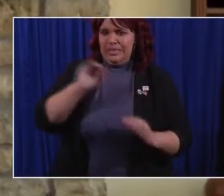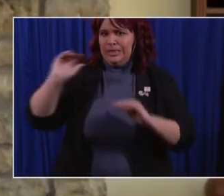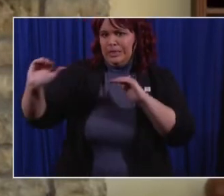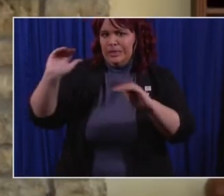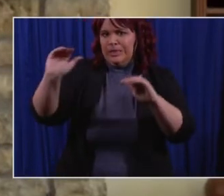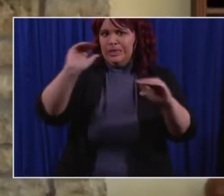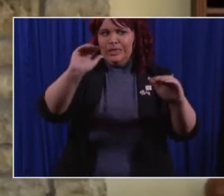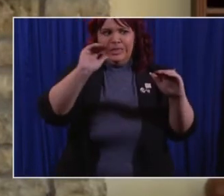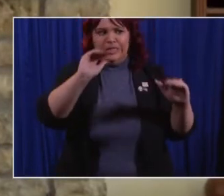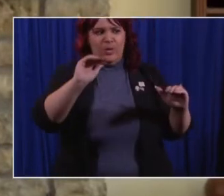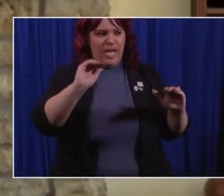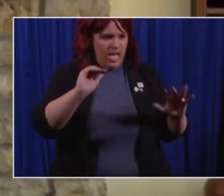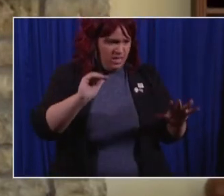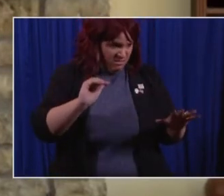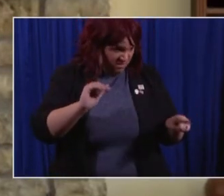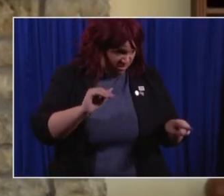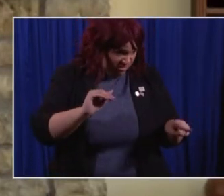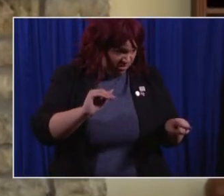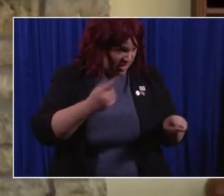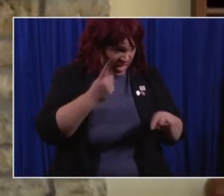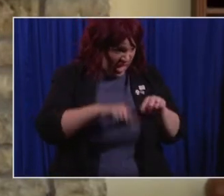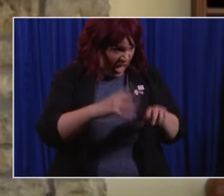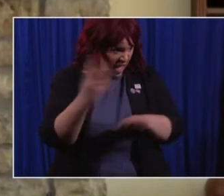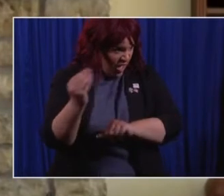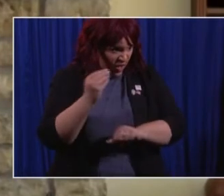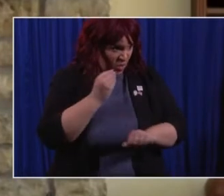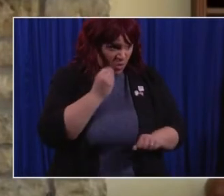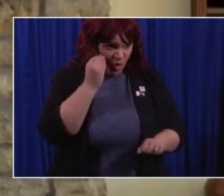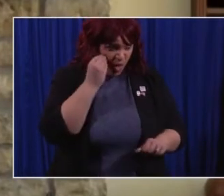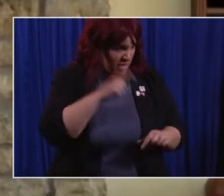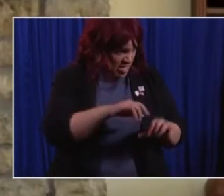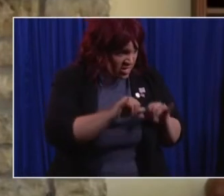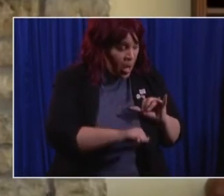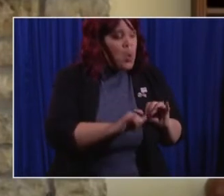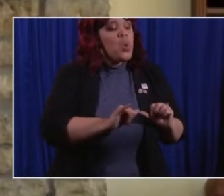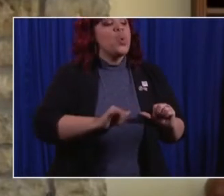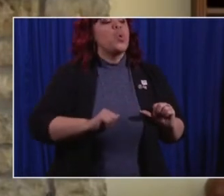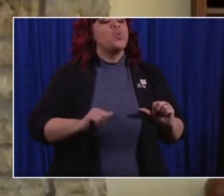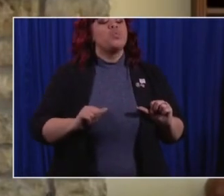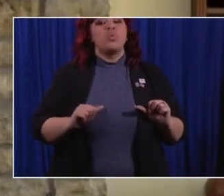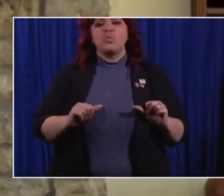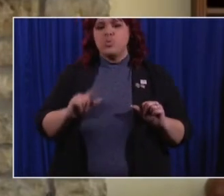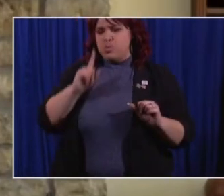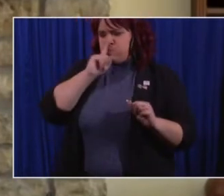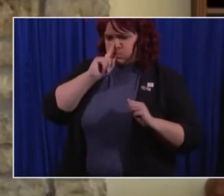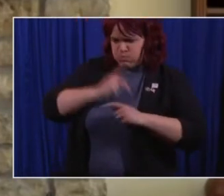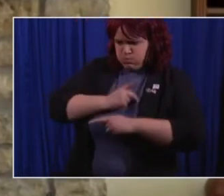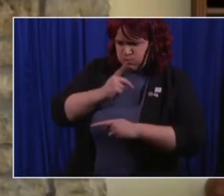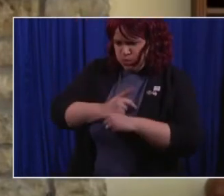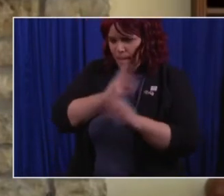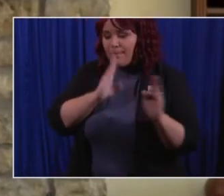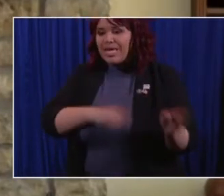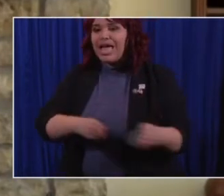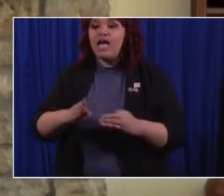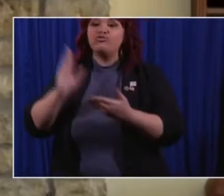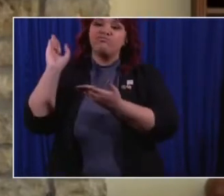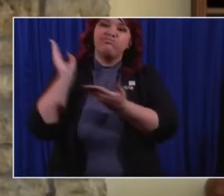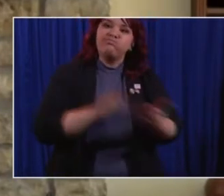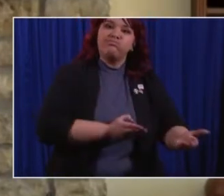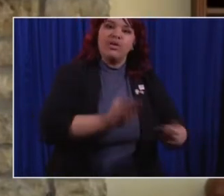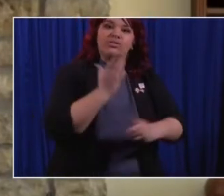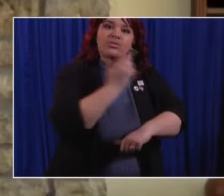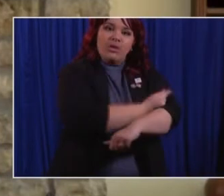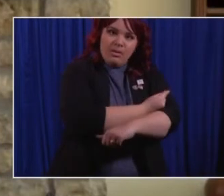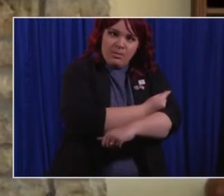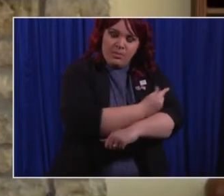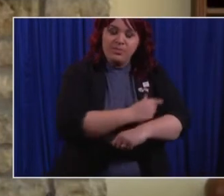who cannot leave their home, and then working to get that vaccine taken to them. The CDC has